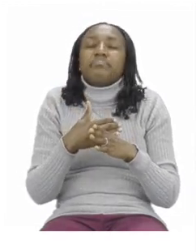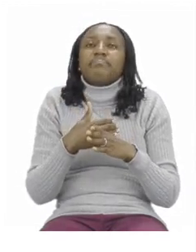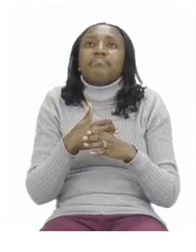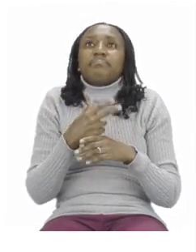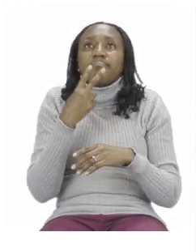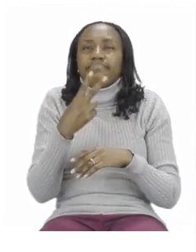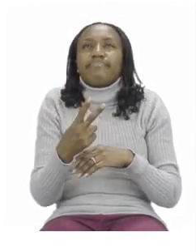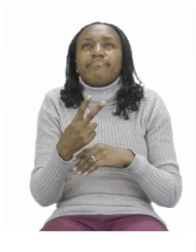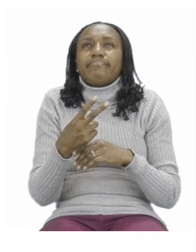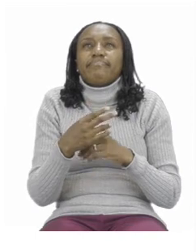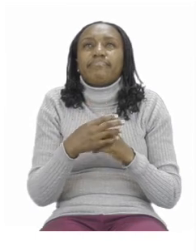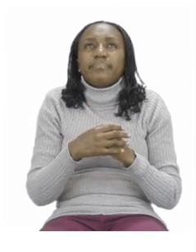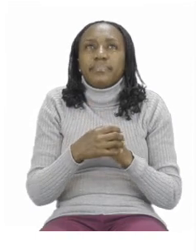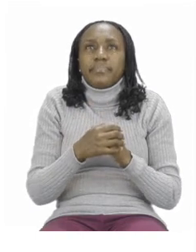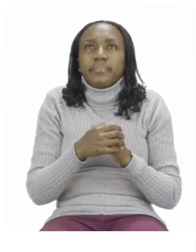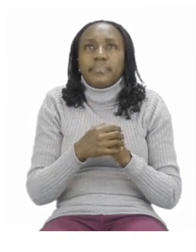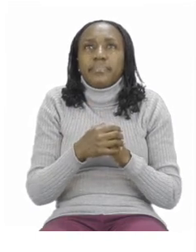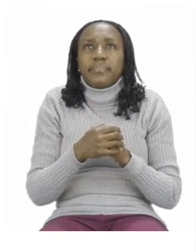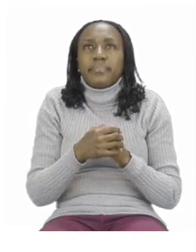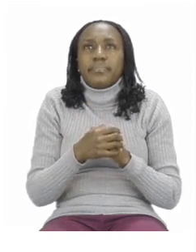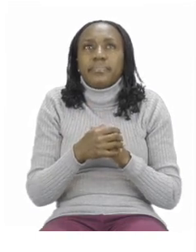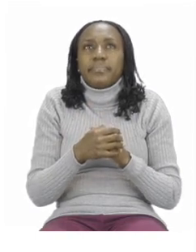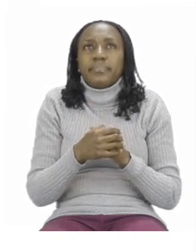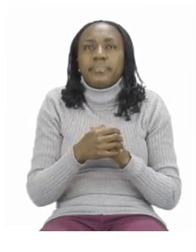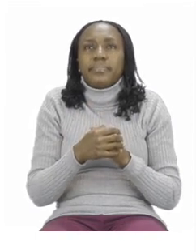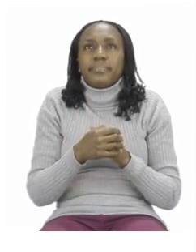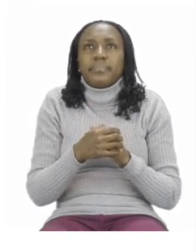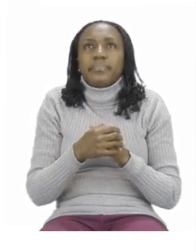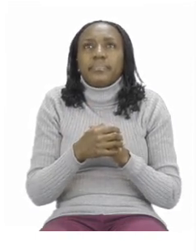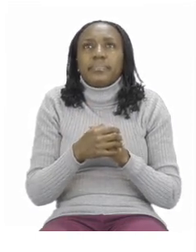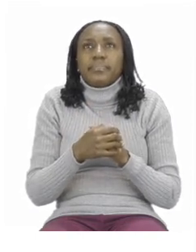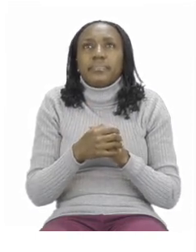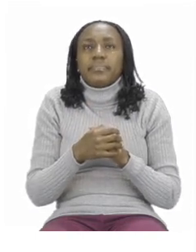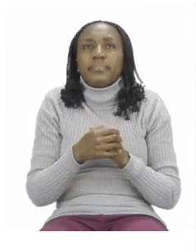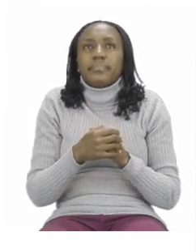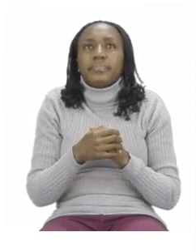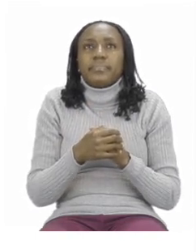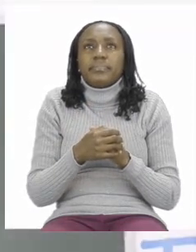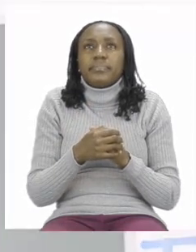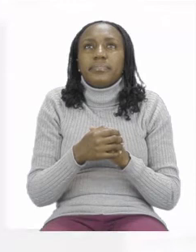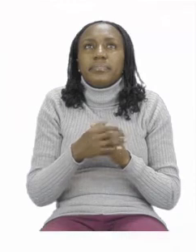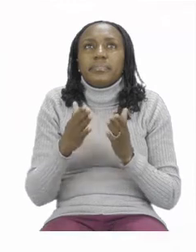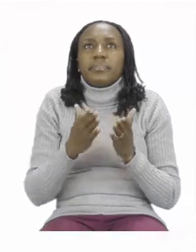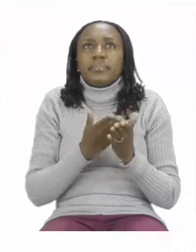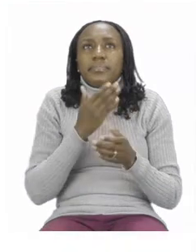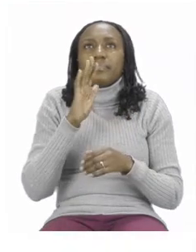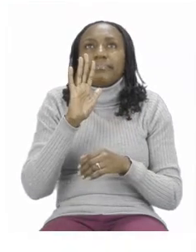the last part of the lesson. Let's turn our booklets to page